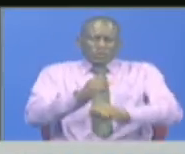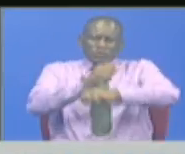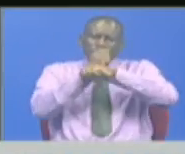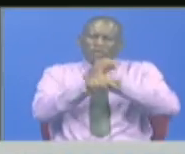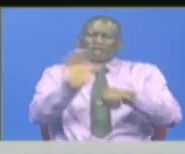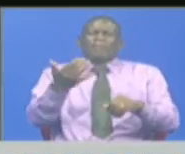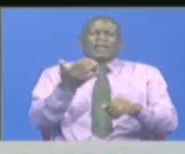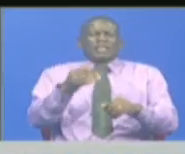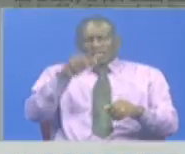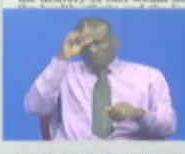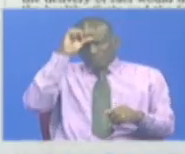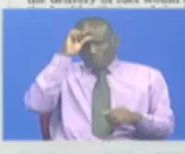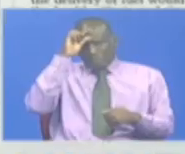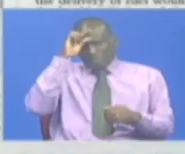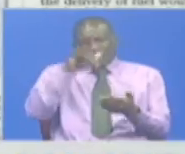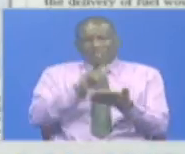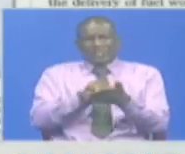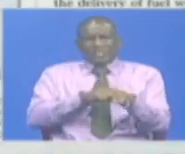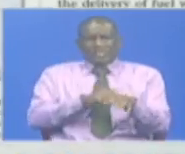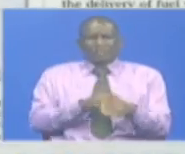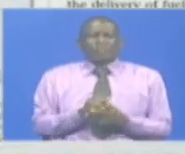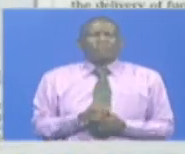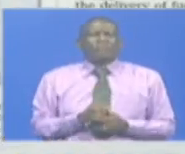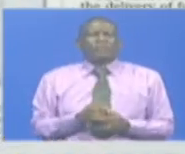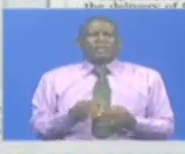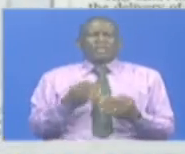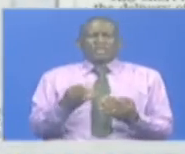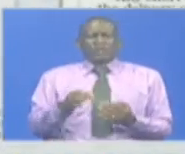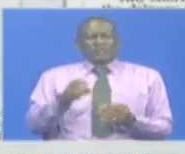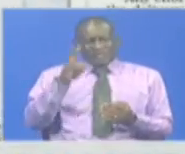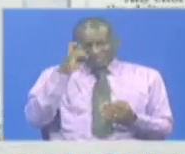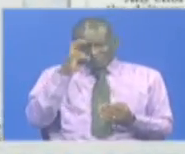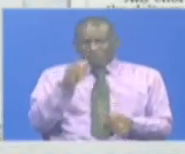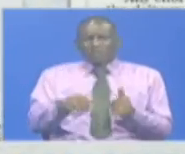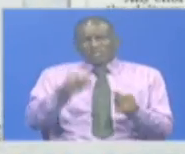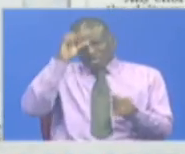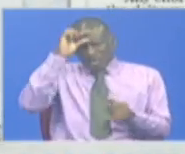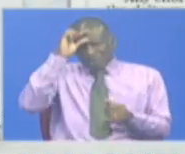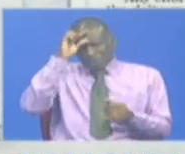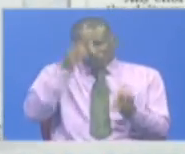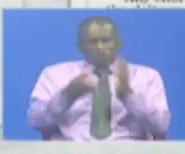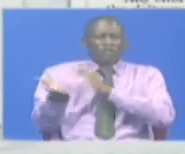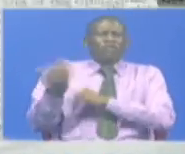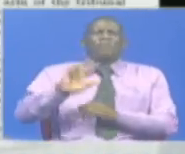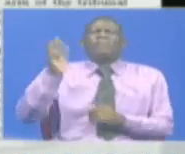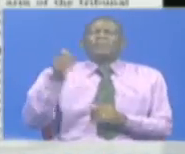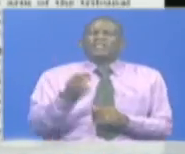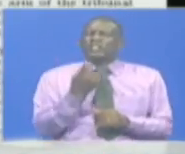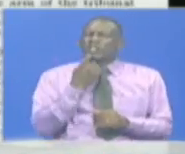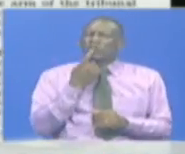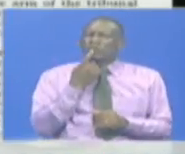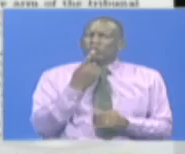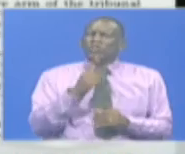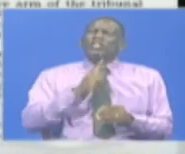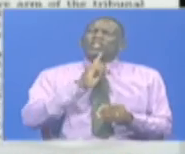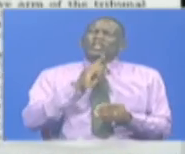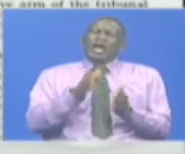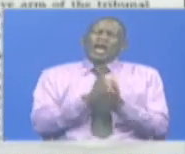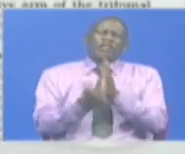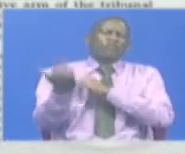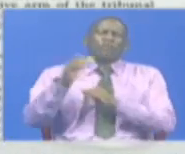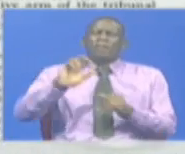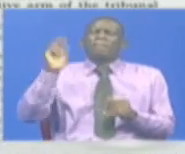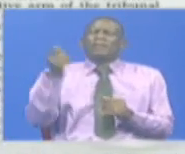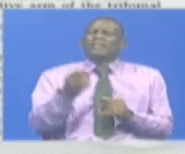powers that be at that time. Claims that the governments of the late President Daniel Arap Moi and former President